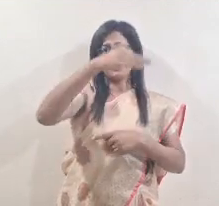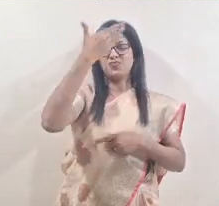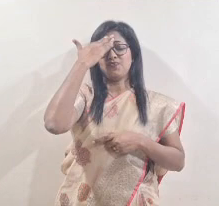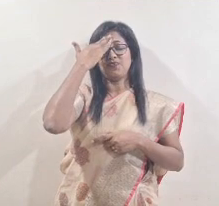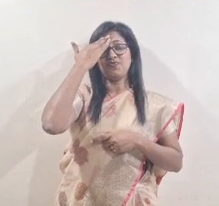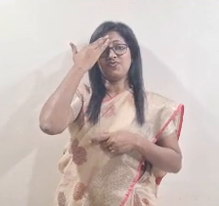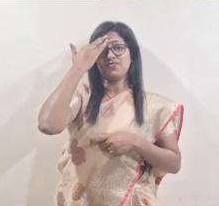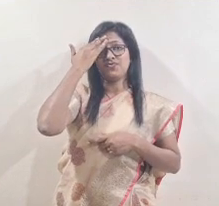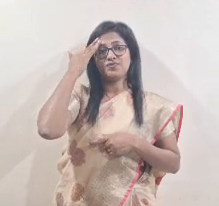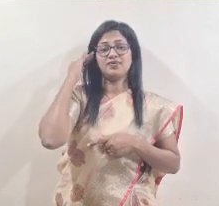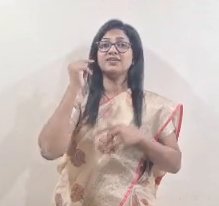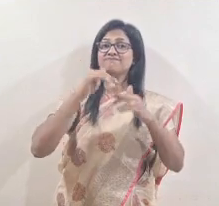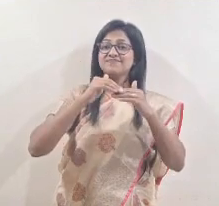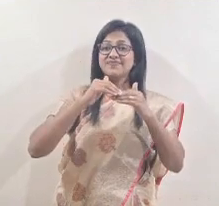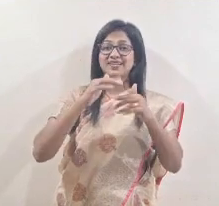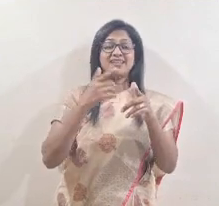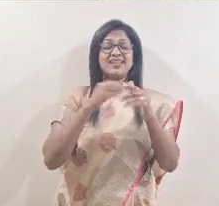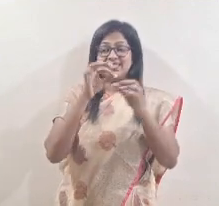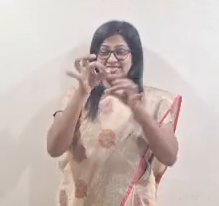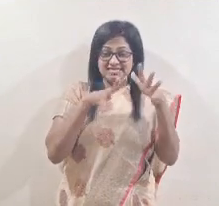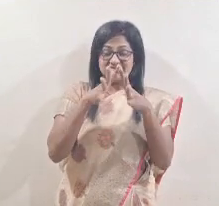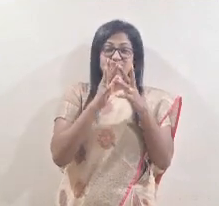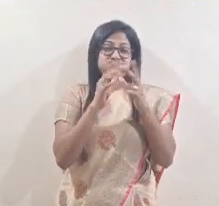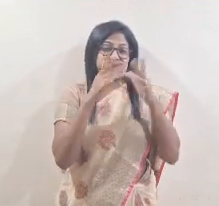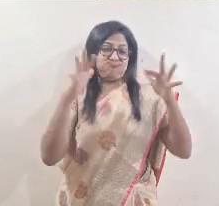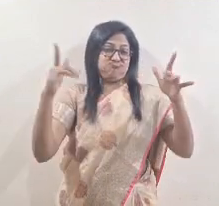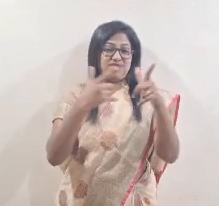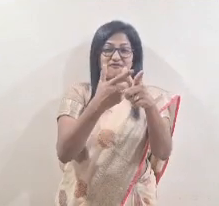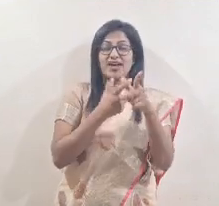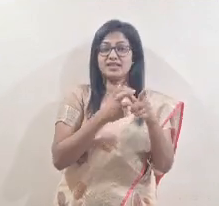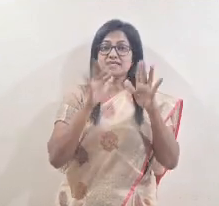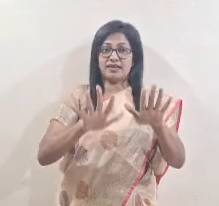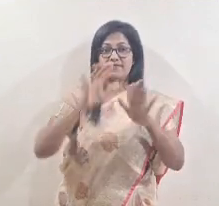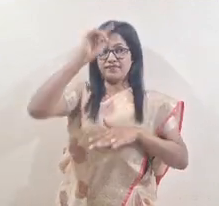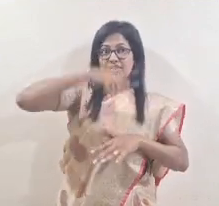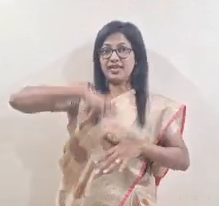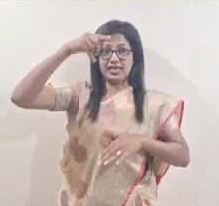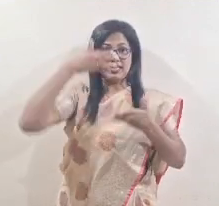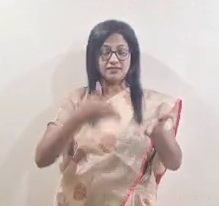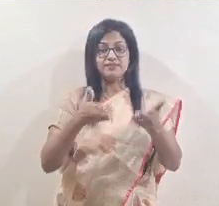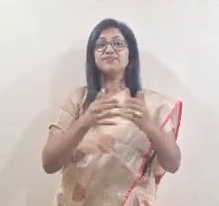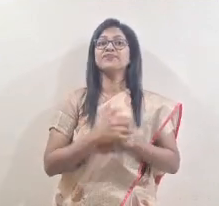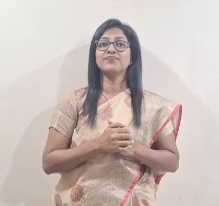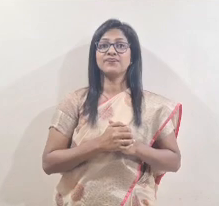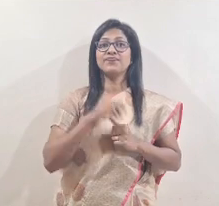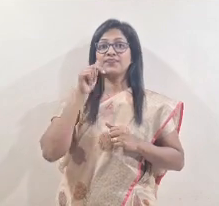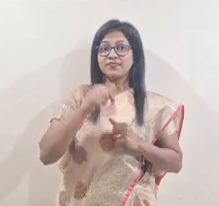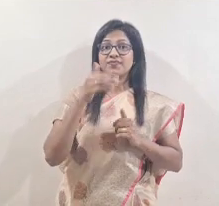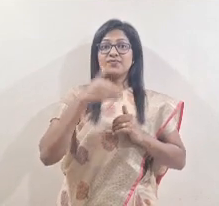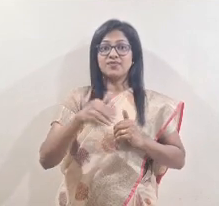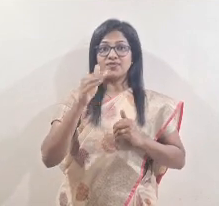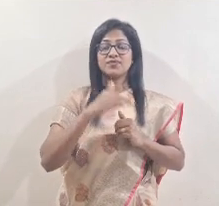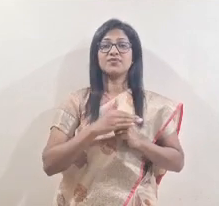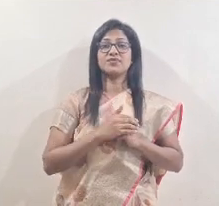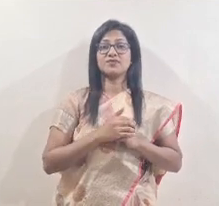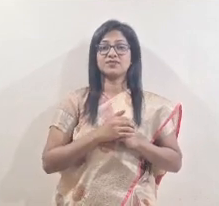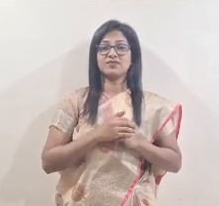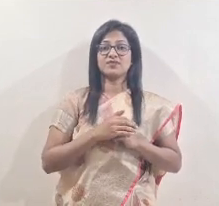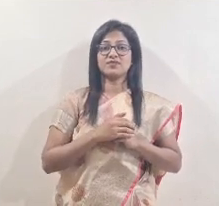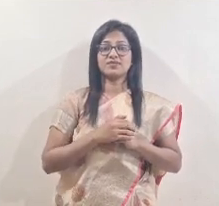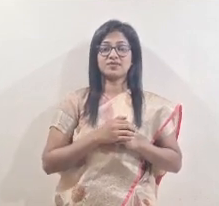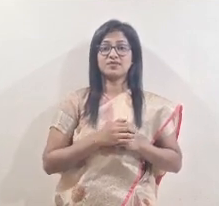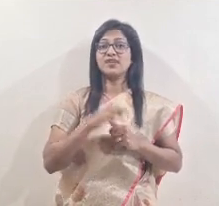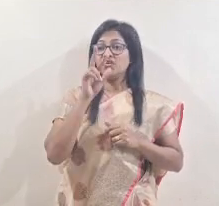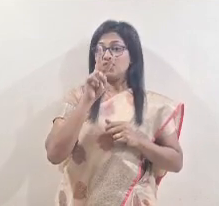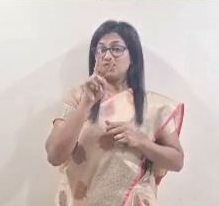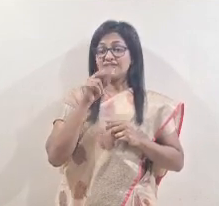that there is a high pace of urbanization in India, and it is going to rise up